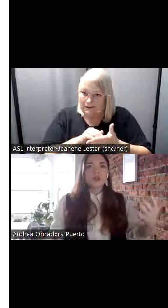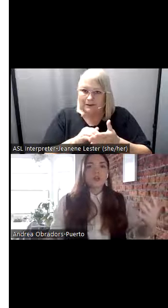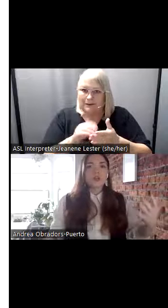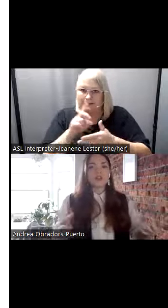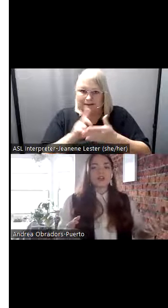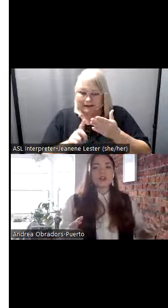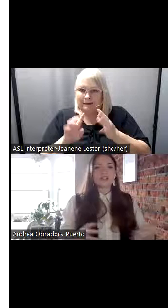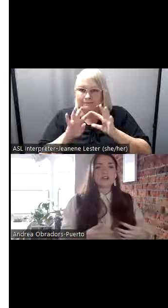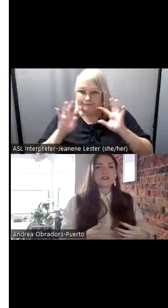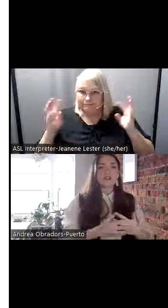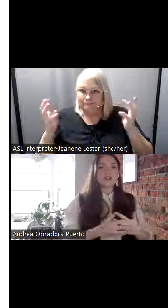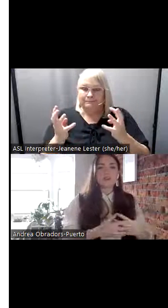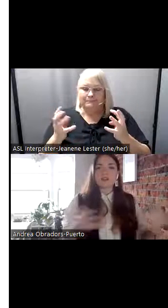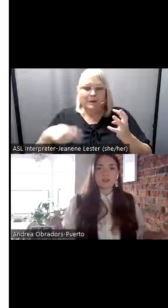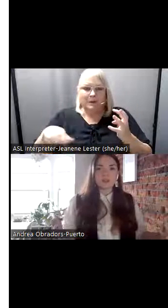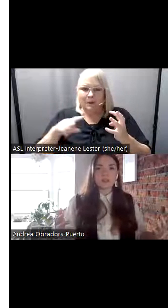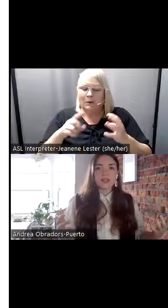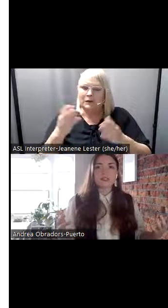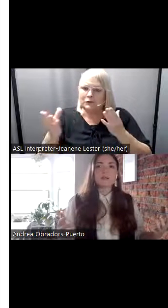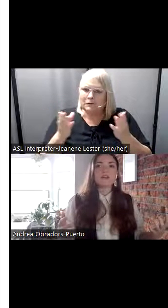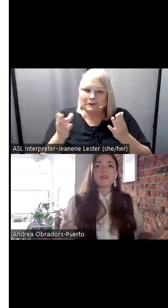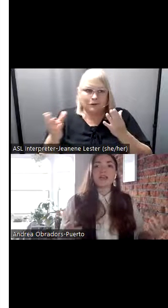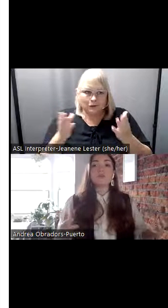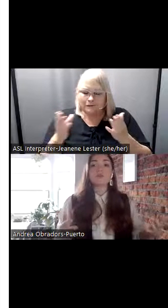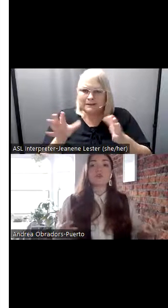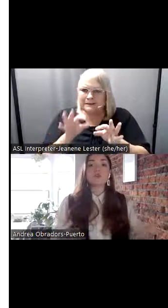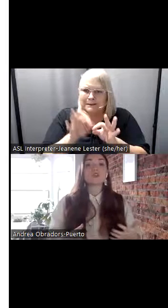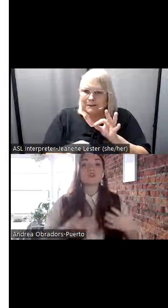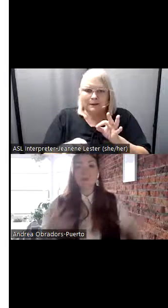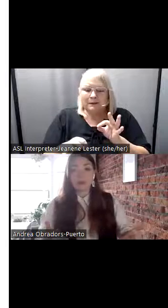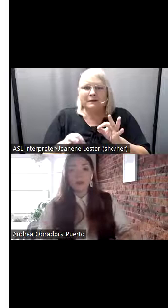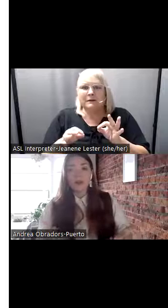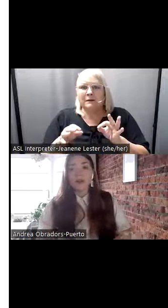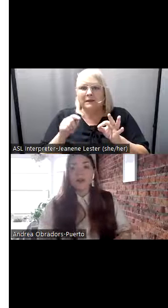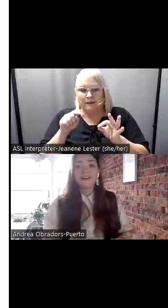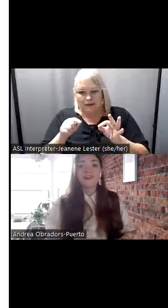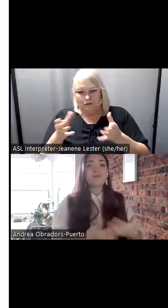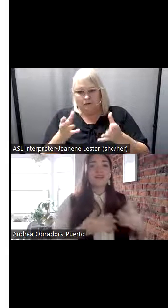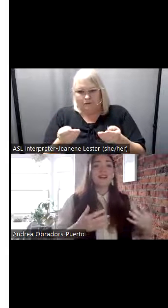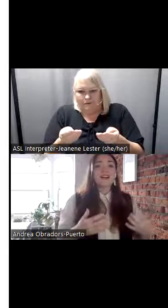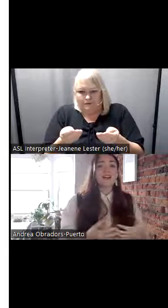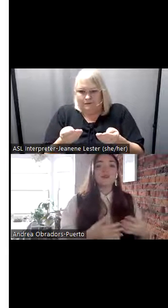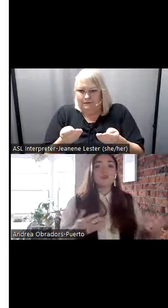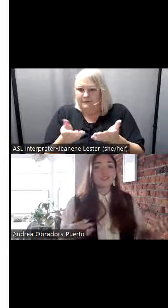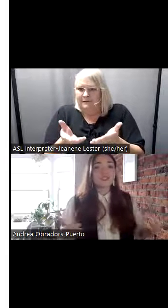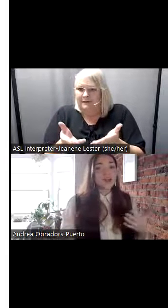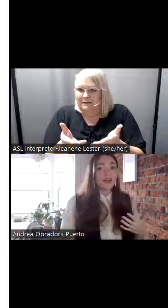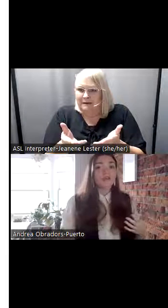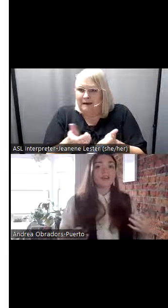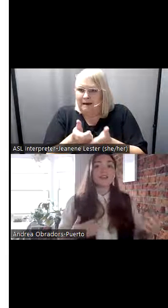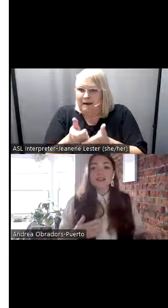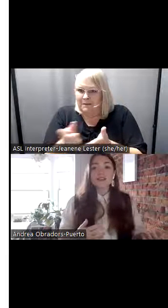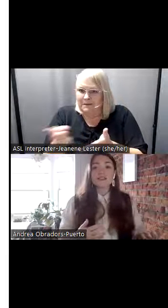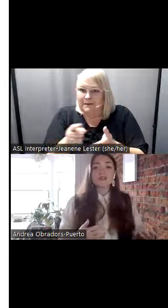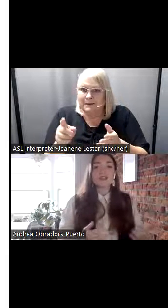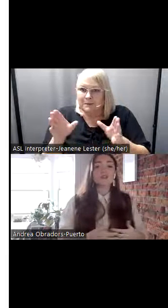right? To a user, a service is something simple. It's something that helps them to do something, but like to learn to drive,